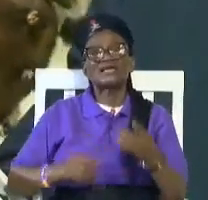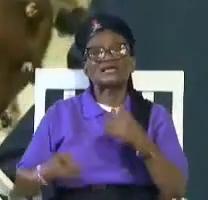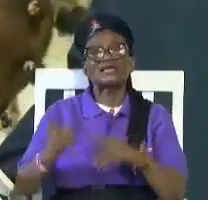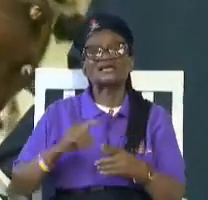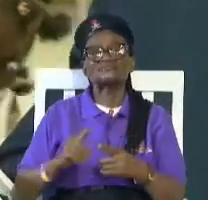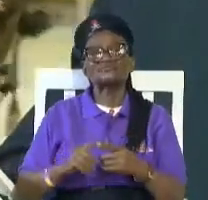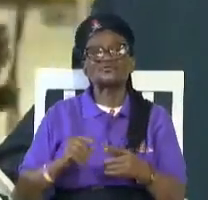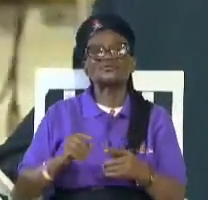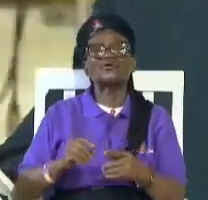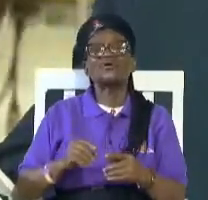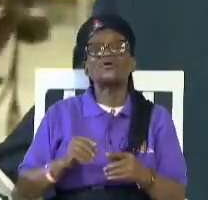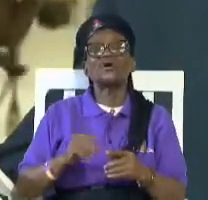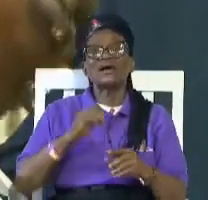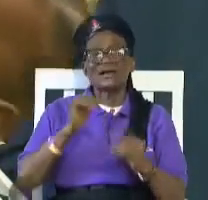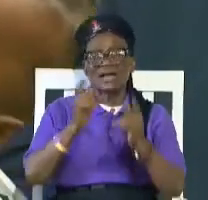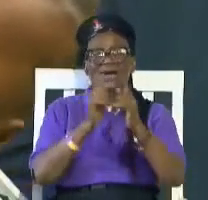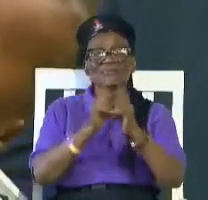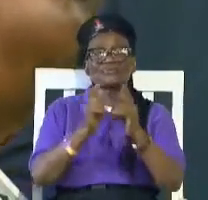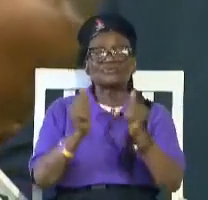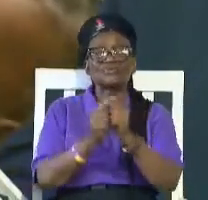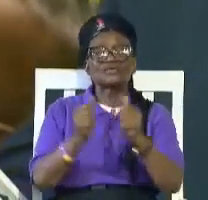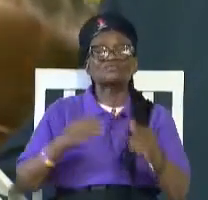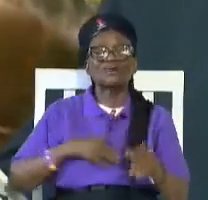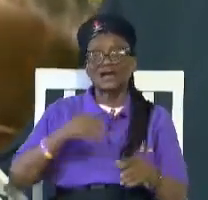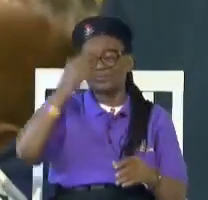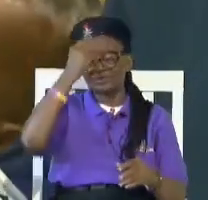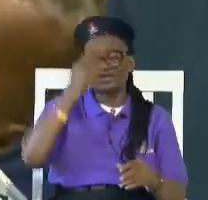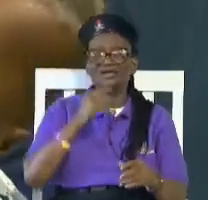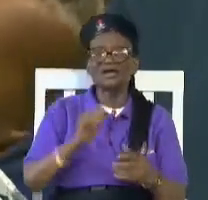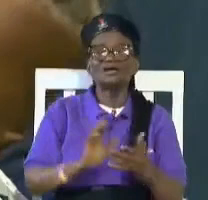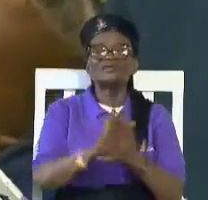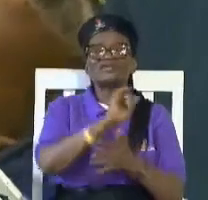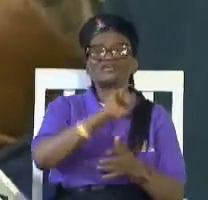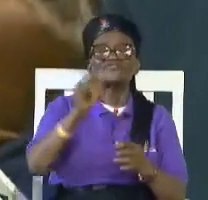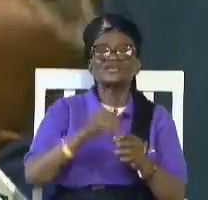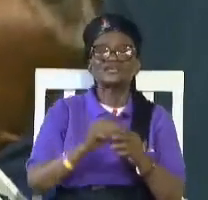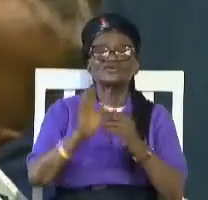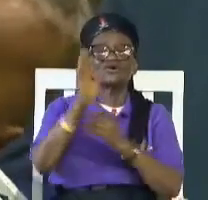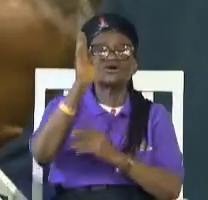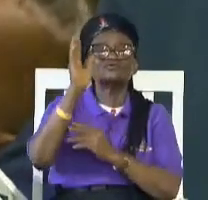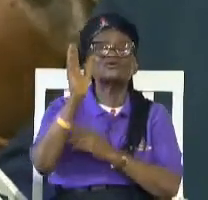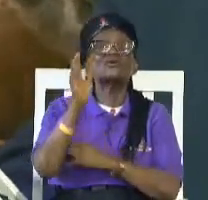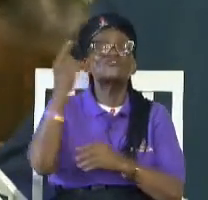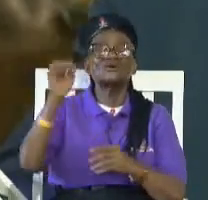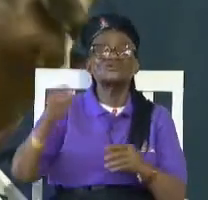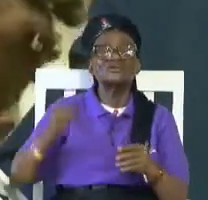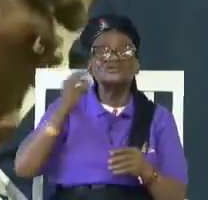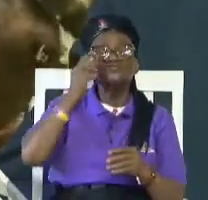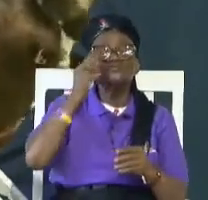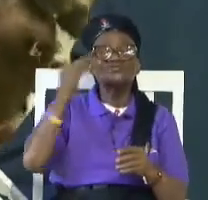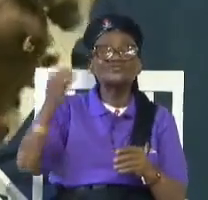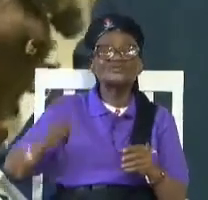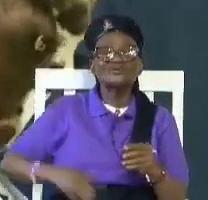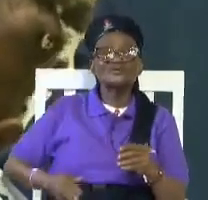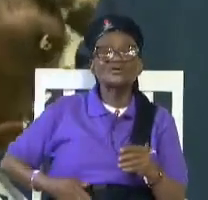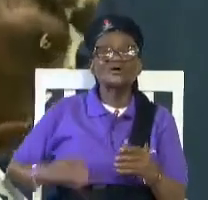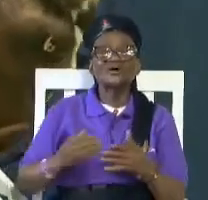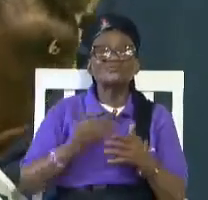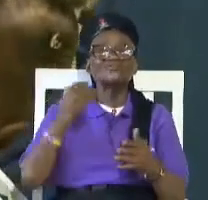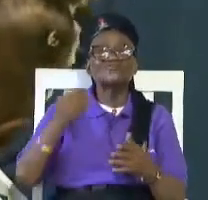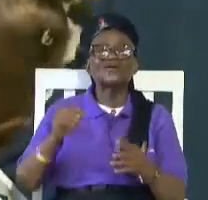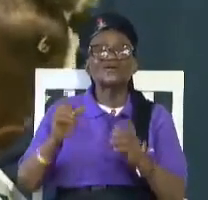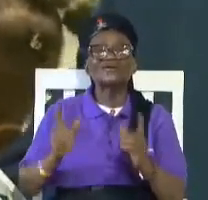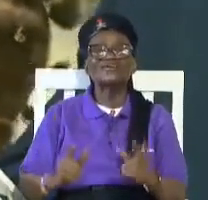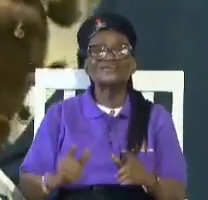with my parents, trusting God for the fruit of the womb. Before leaving the house, my husband said, if after August you